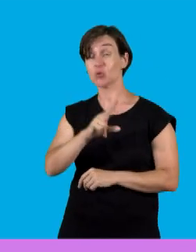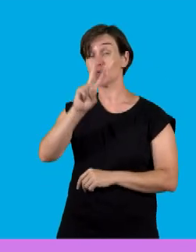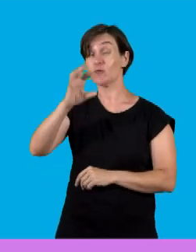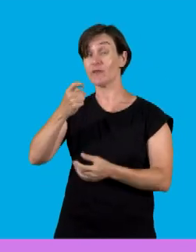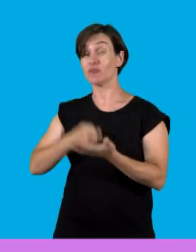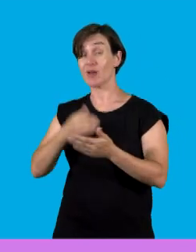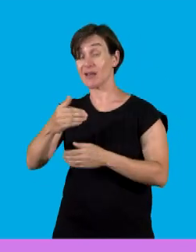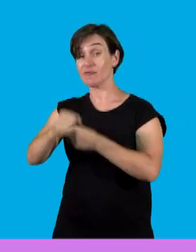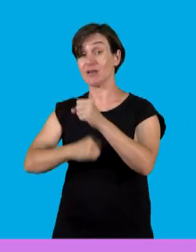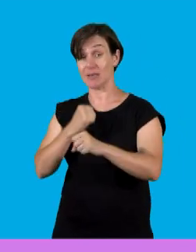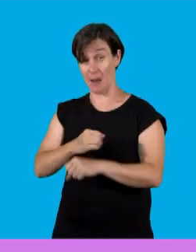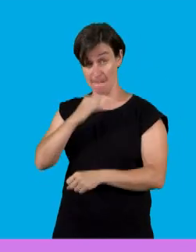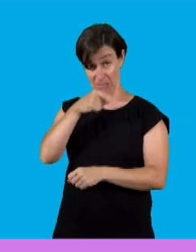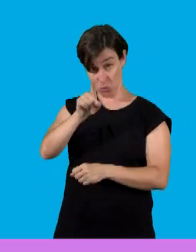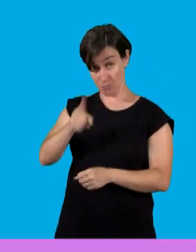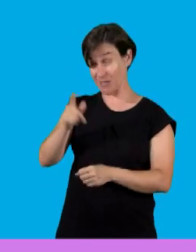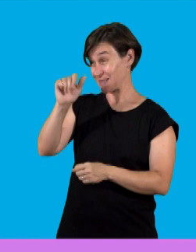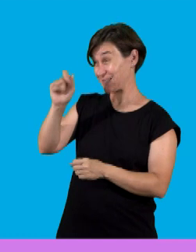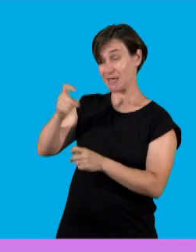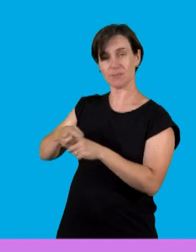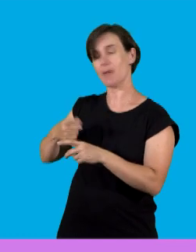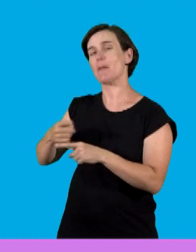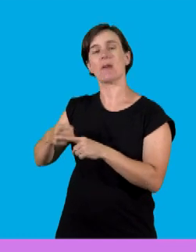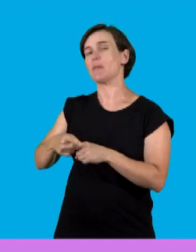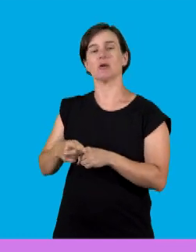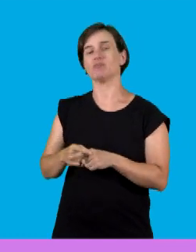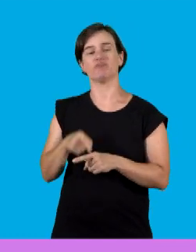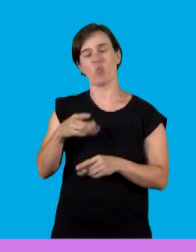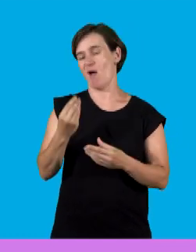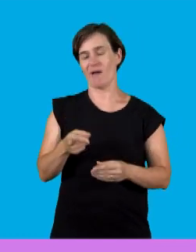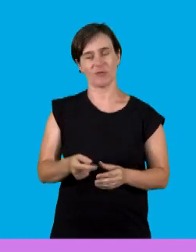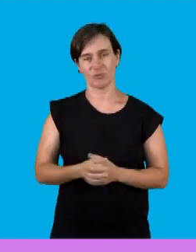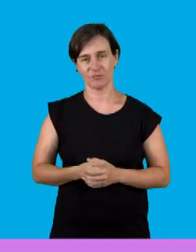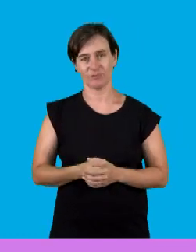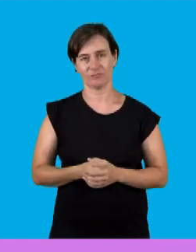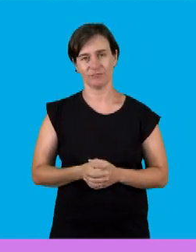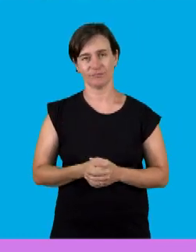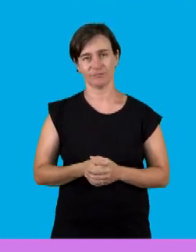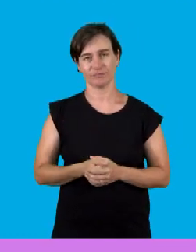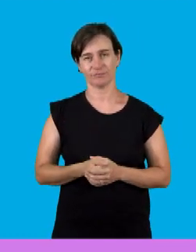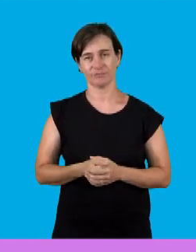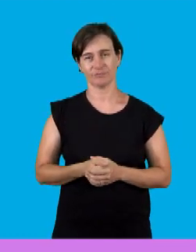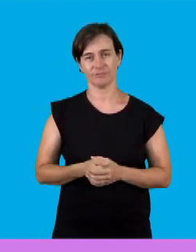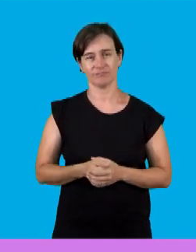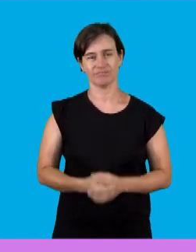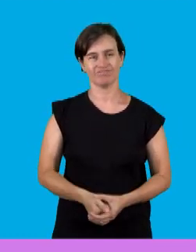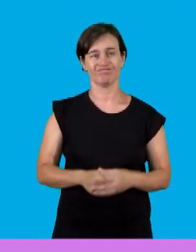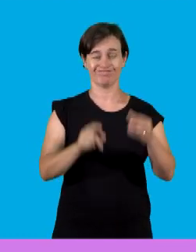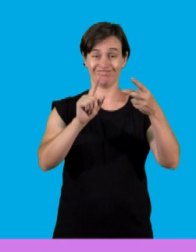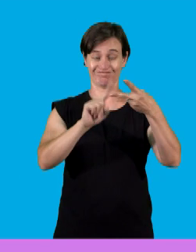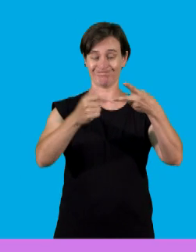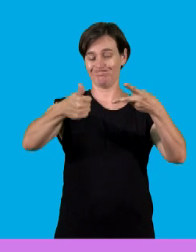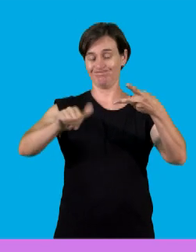91,250 rand per year, it means that you don't have to pay tax, right? You are exempted from paying tax. Okay, so let's look at the first